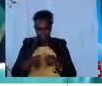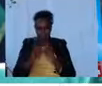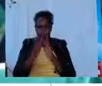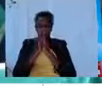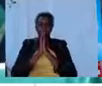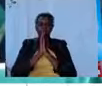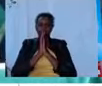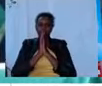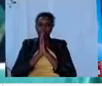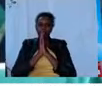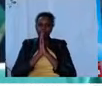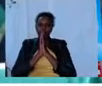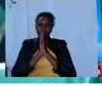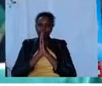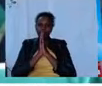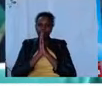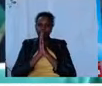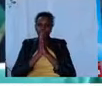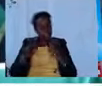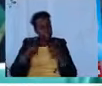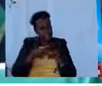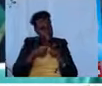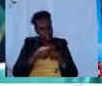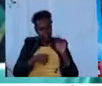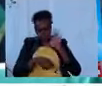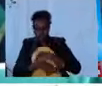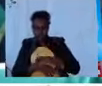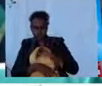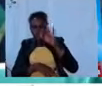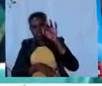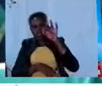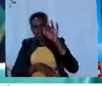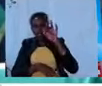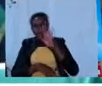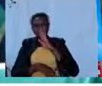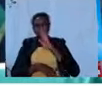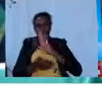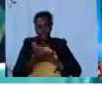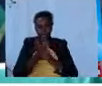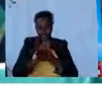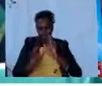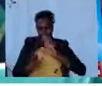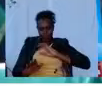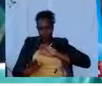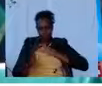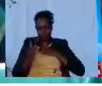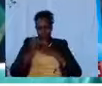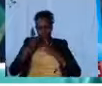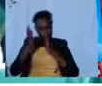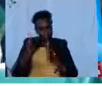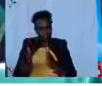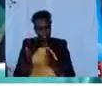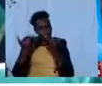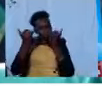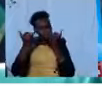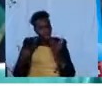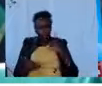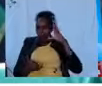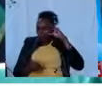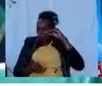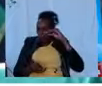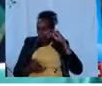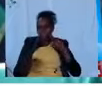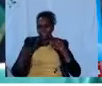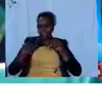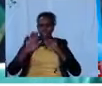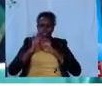intercessor, and he was appointed to be their leader, Moses was a type of